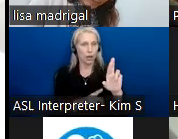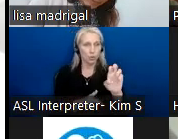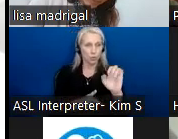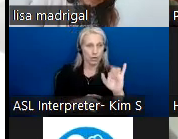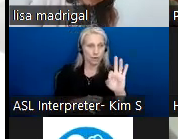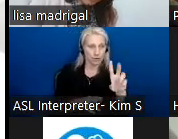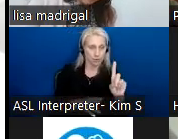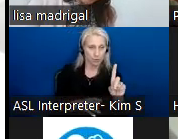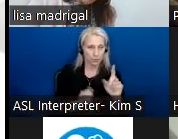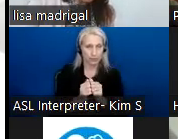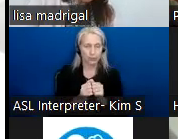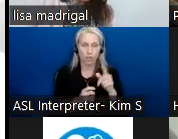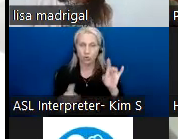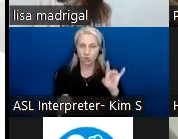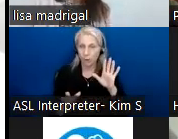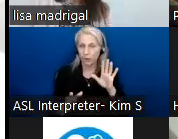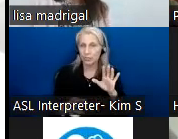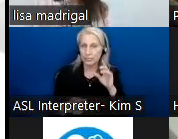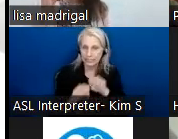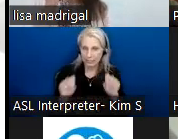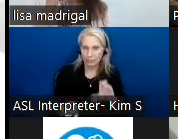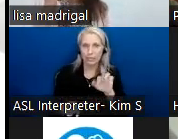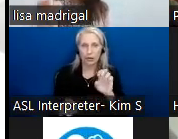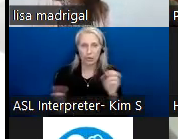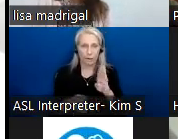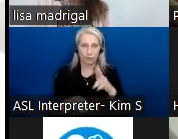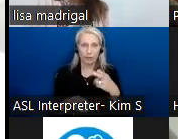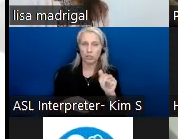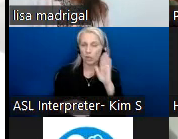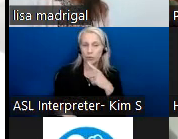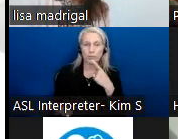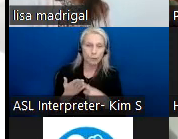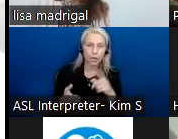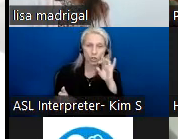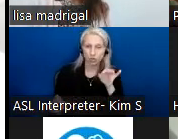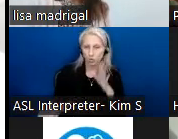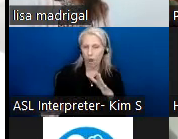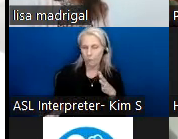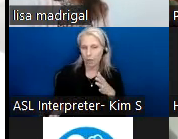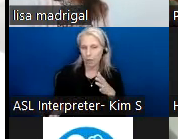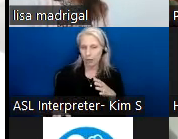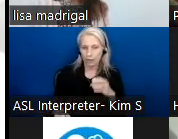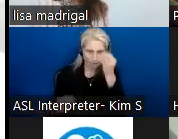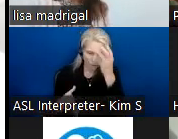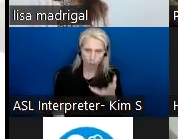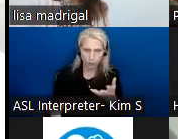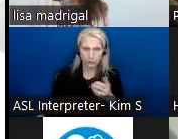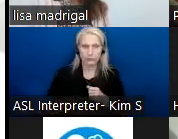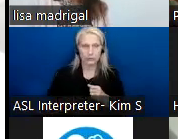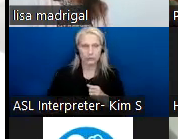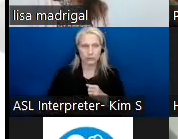Trauma-Informed System of Care here at the BHA, and they're going to talk about trauma-informed design.